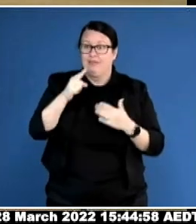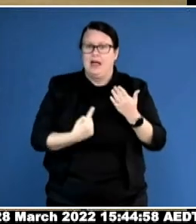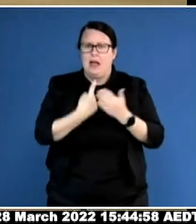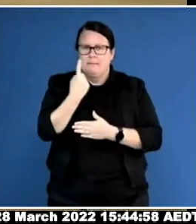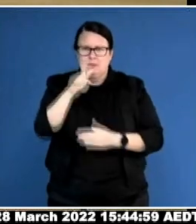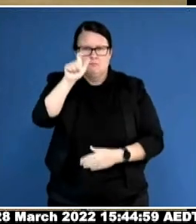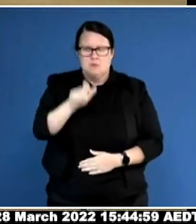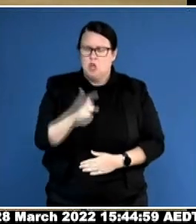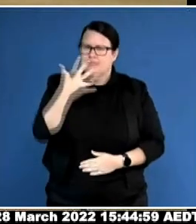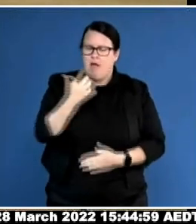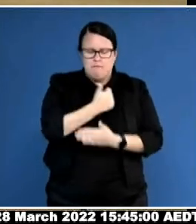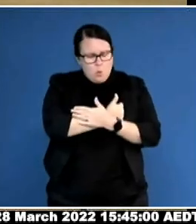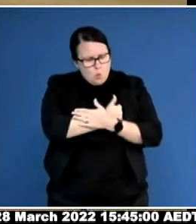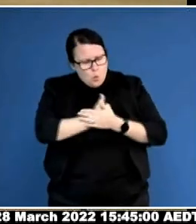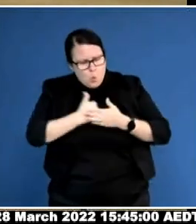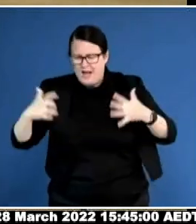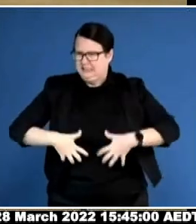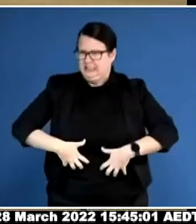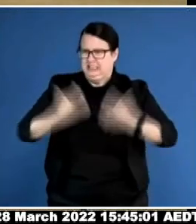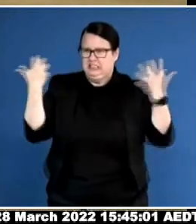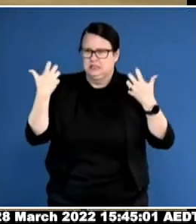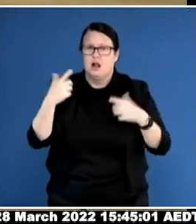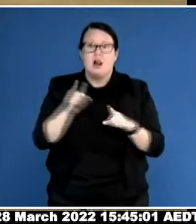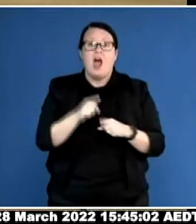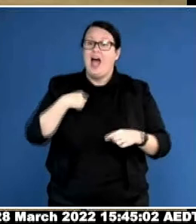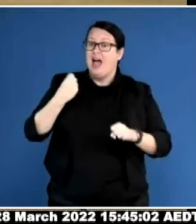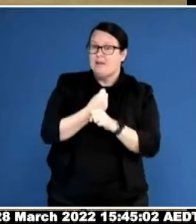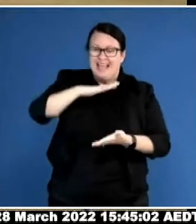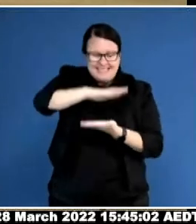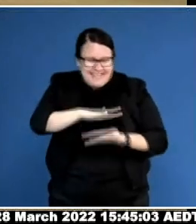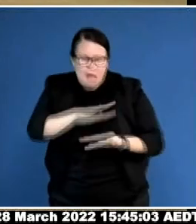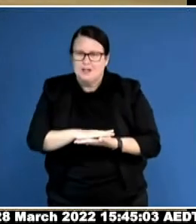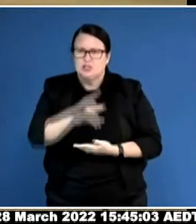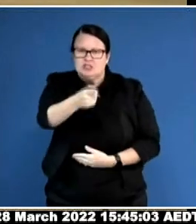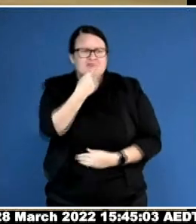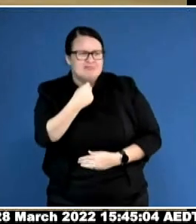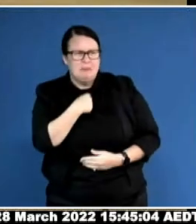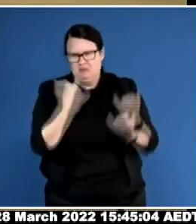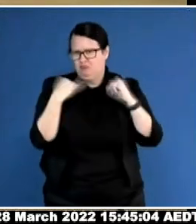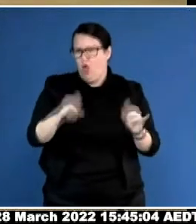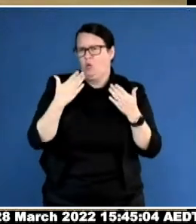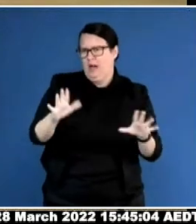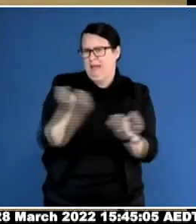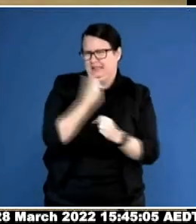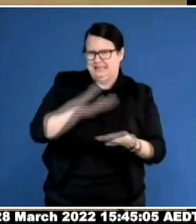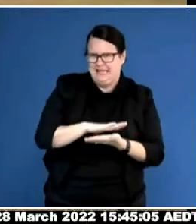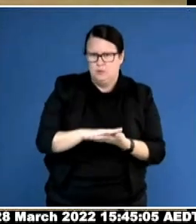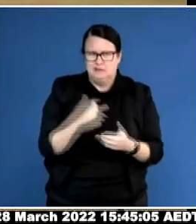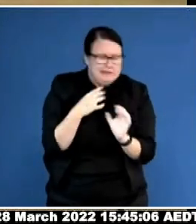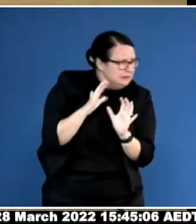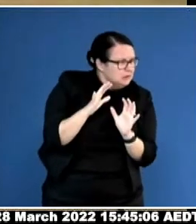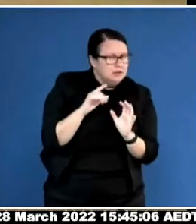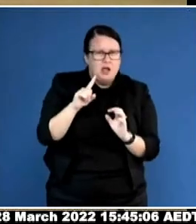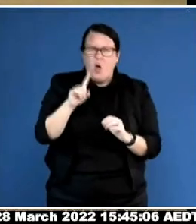was always so angry with me. For example, I'd be making a sandwich and he'd get angry about how I was making the sandwich. I'd flinch and he'd